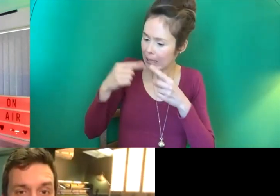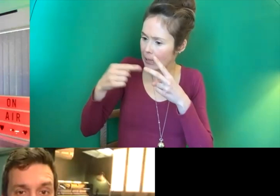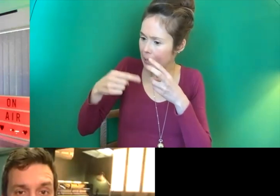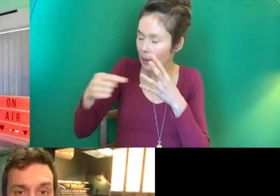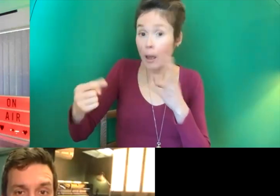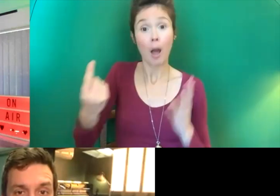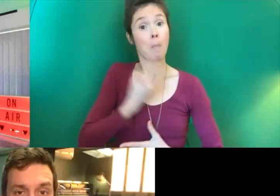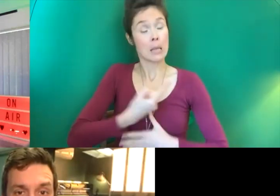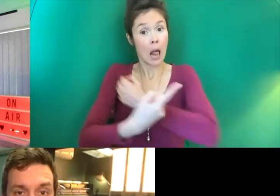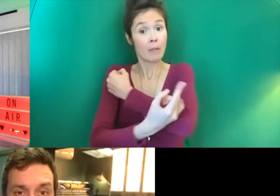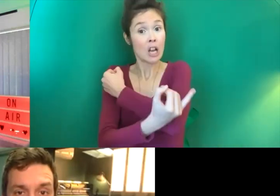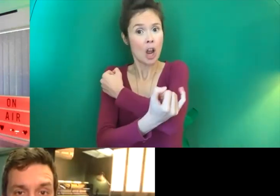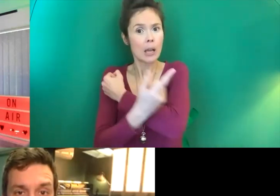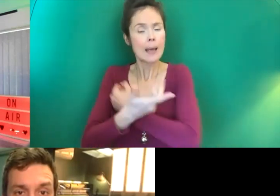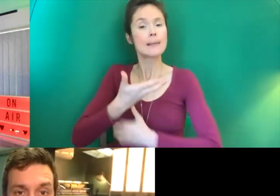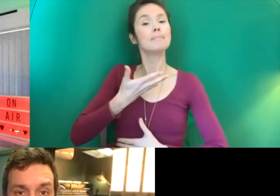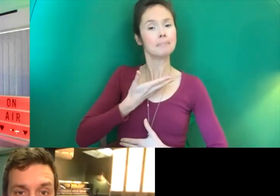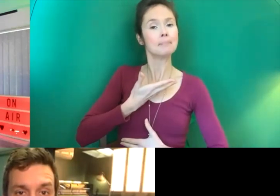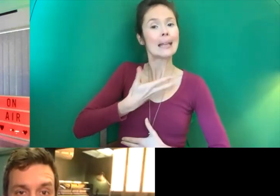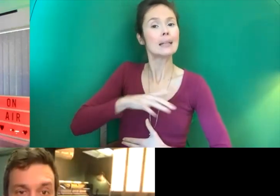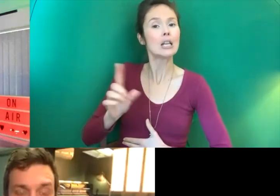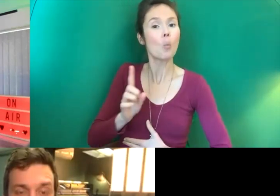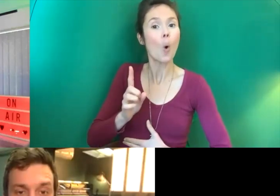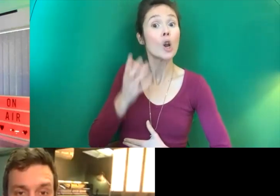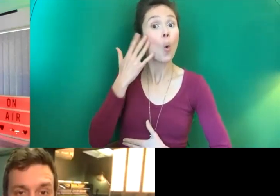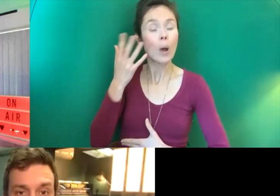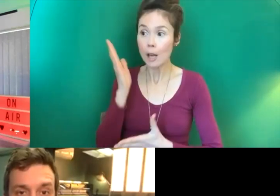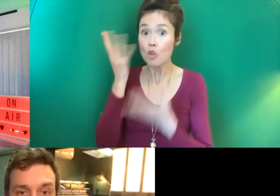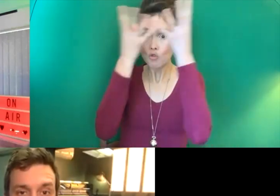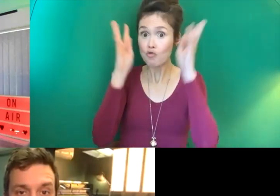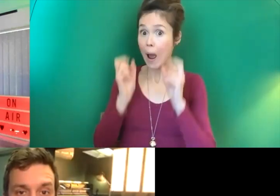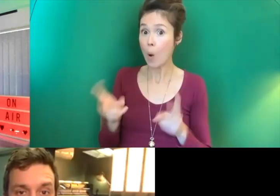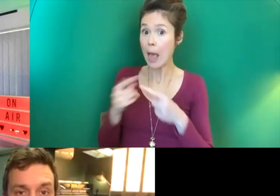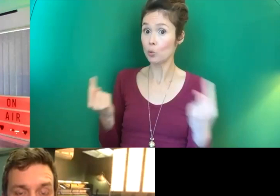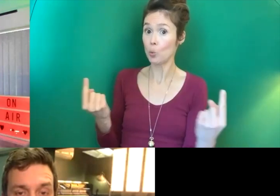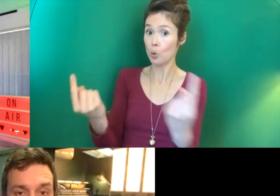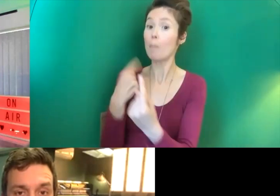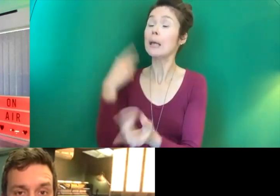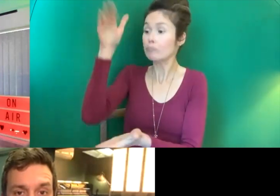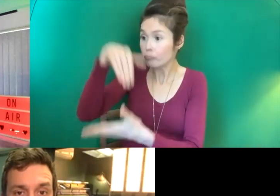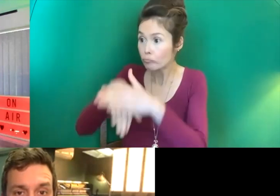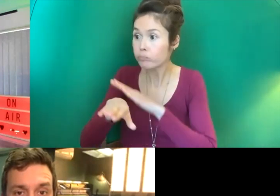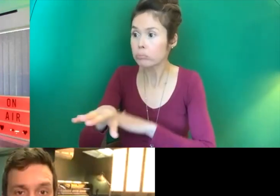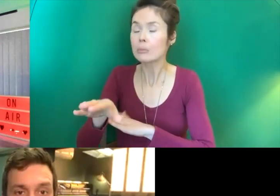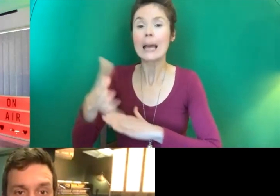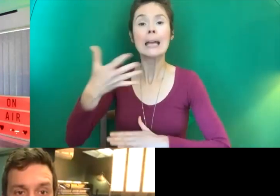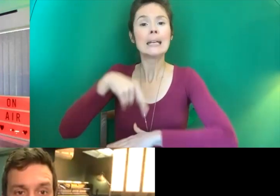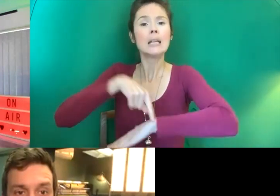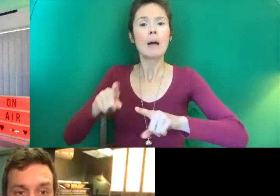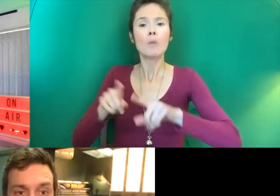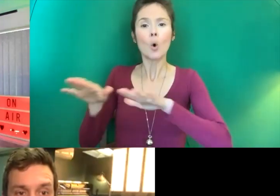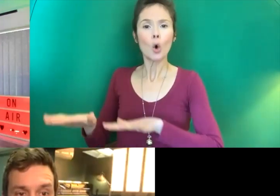time acclimatizing myself and getting to know the space, and then I could sort of slowly work out, for